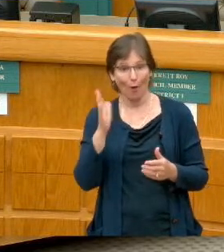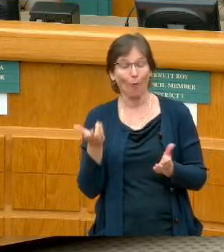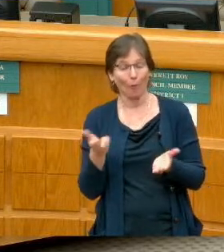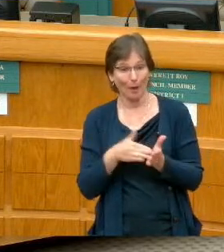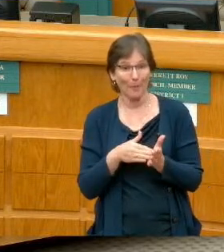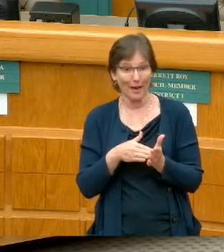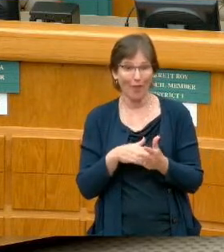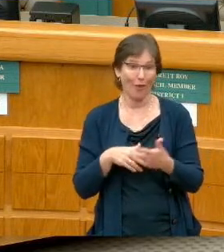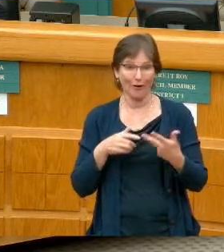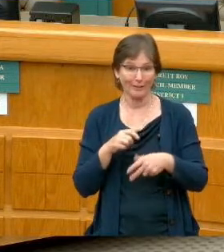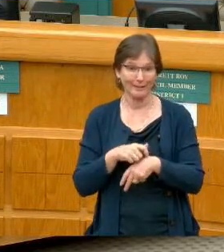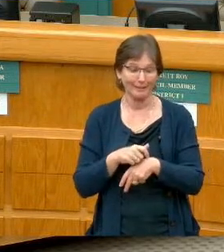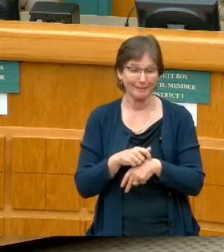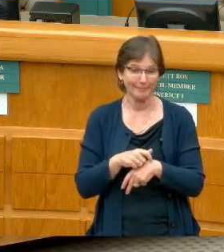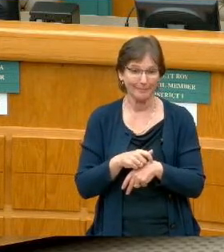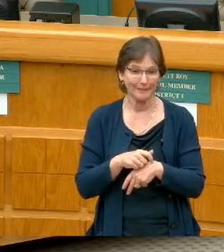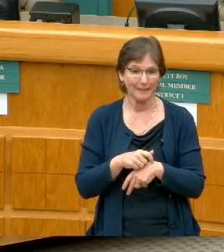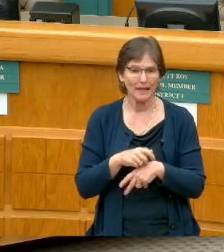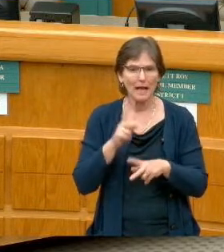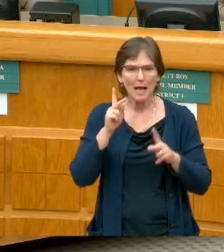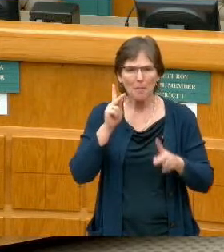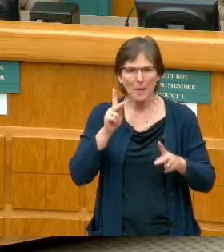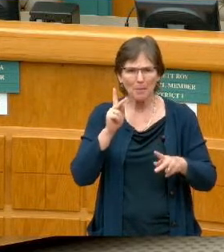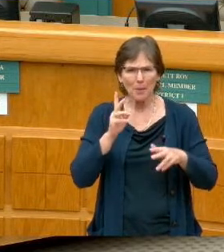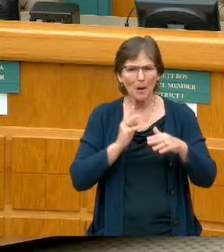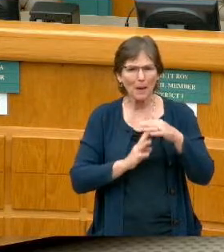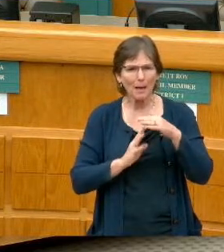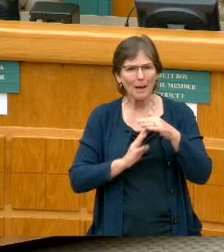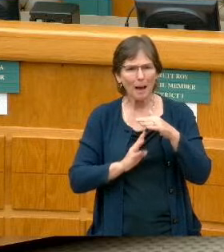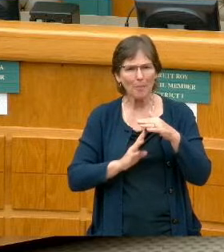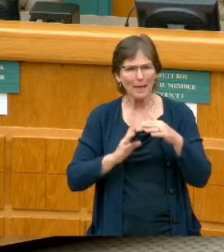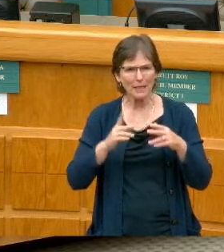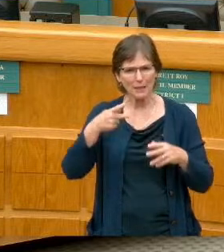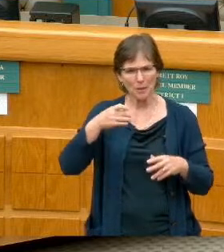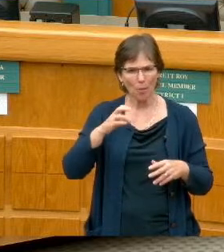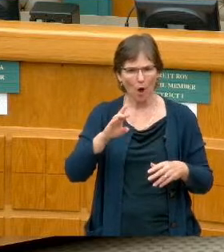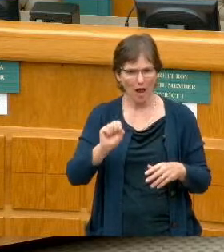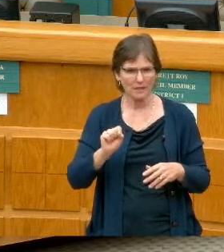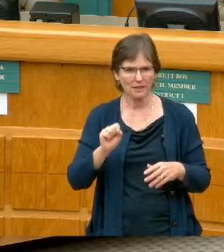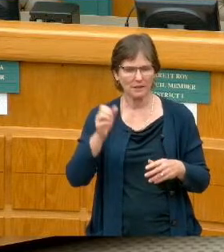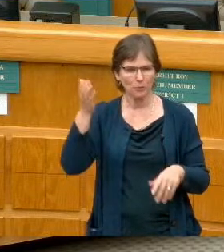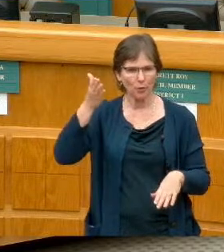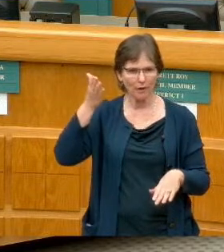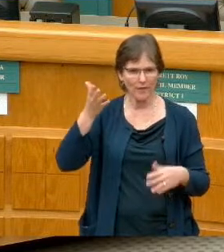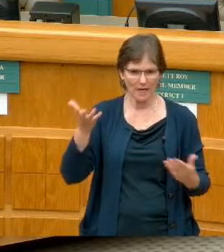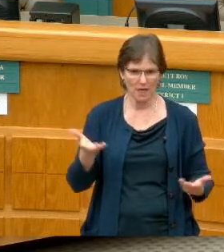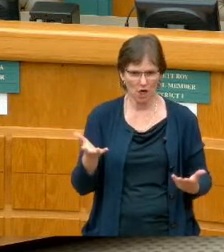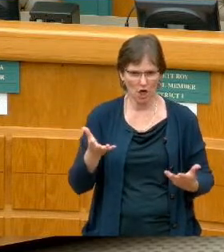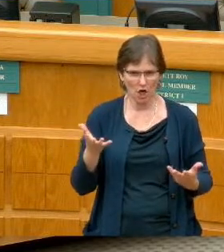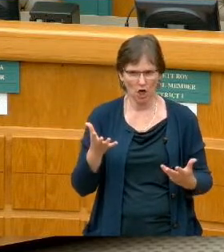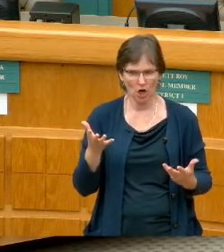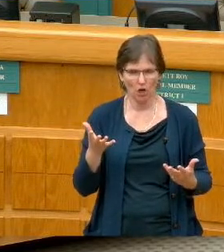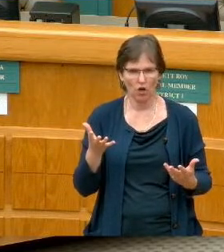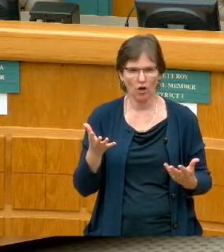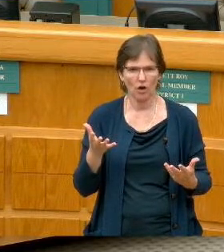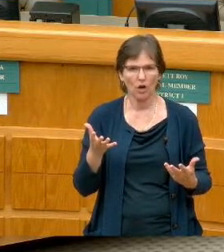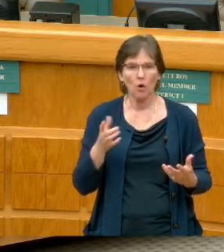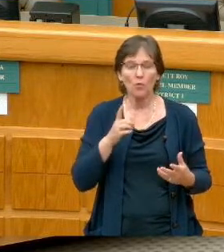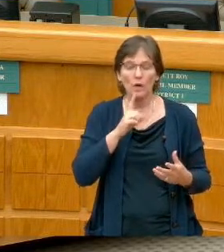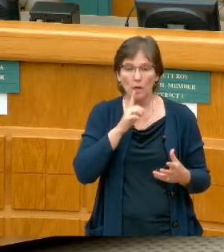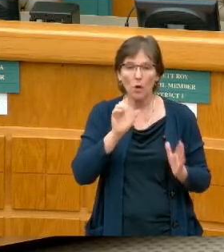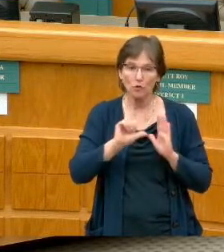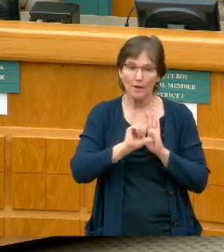think it's people come into these press briefings at different intervals, and we really want to highlight the change today that Governor Abbott